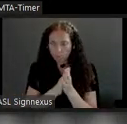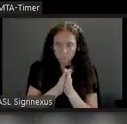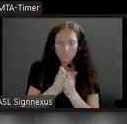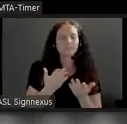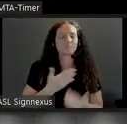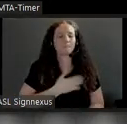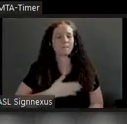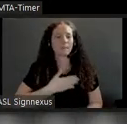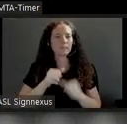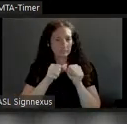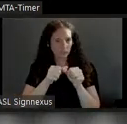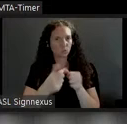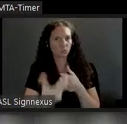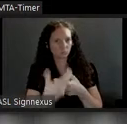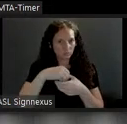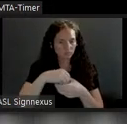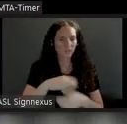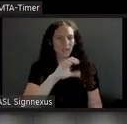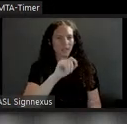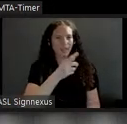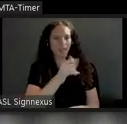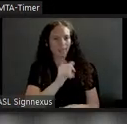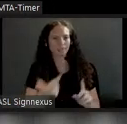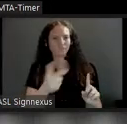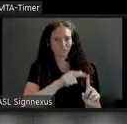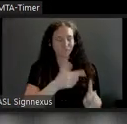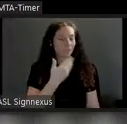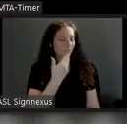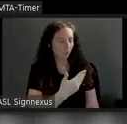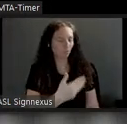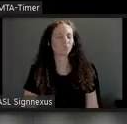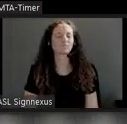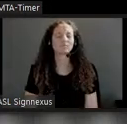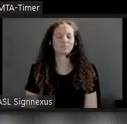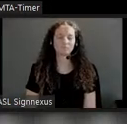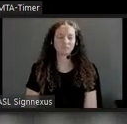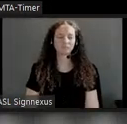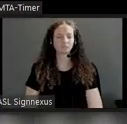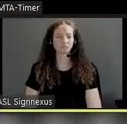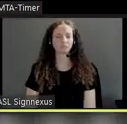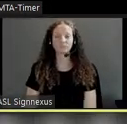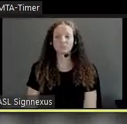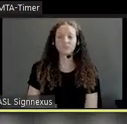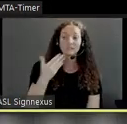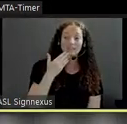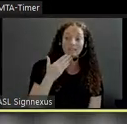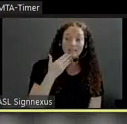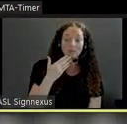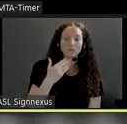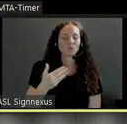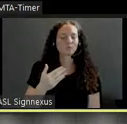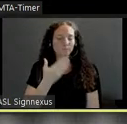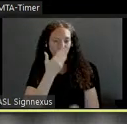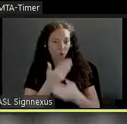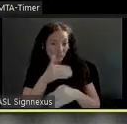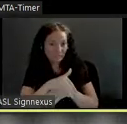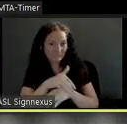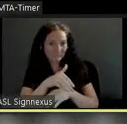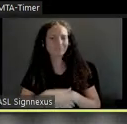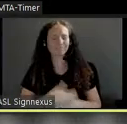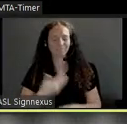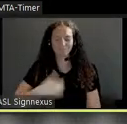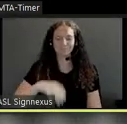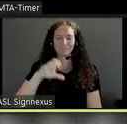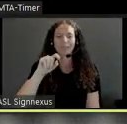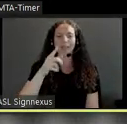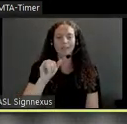And Kathy, I'll take it away. Thank you. Thank you, Nick, and good evening, everybody. As Nick said, I'm Kathy Rinaldi.